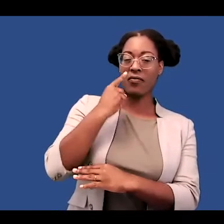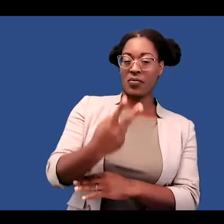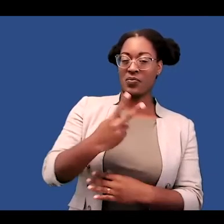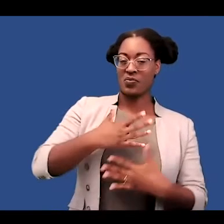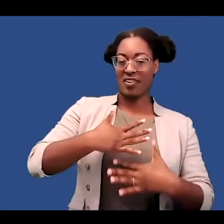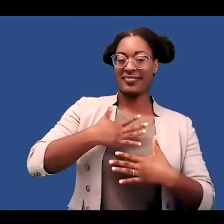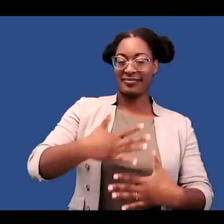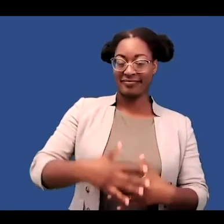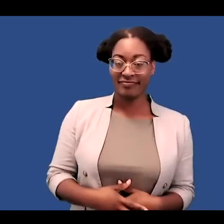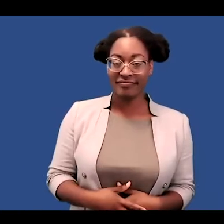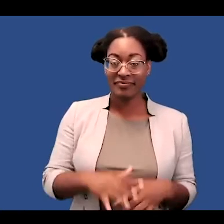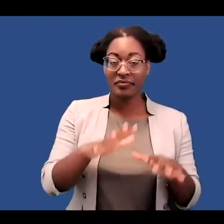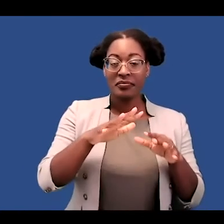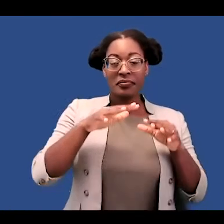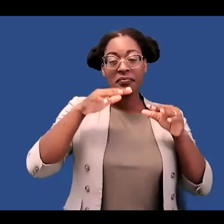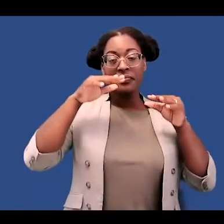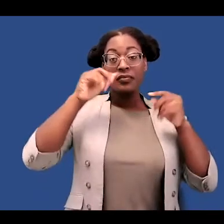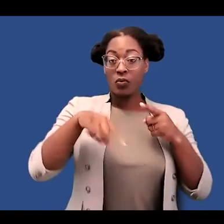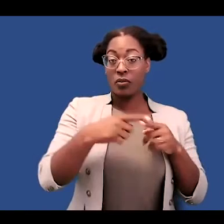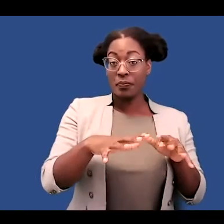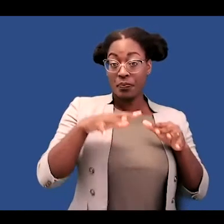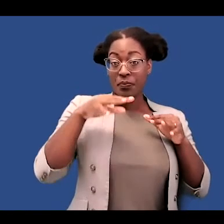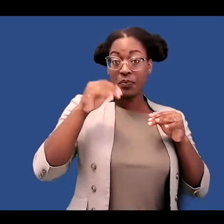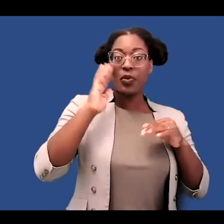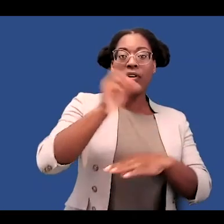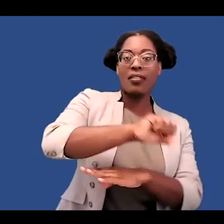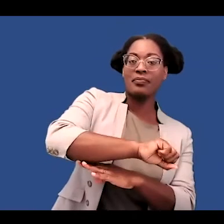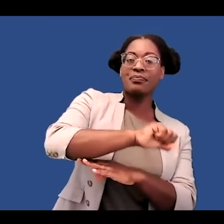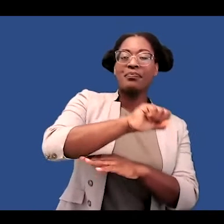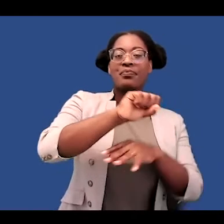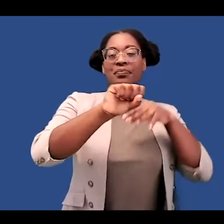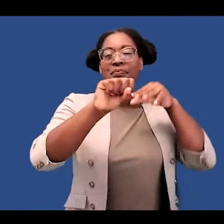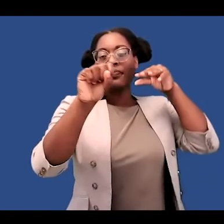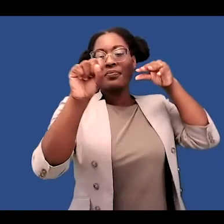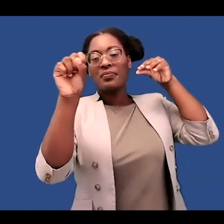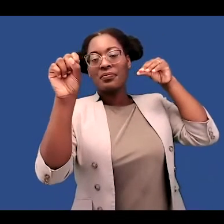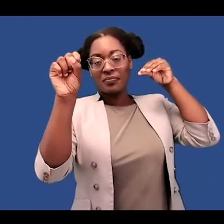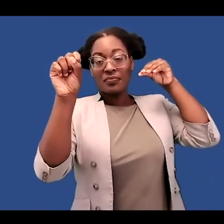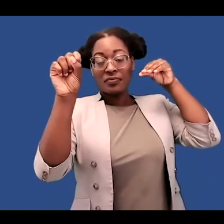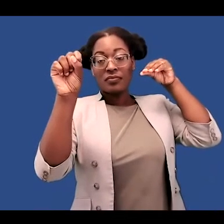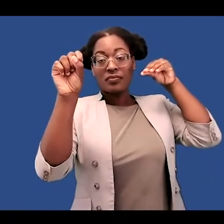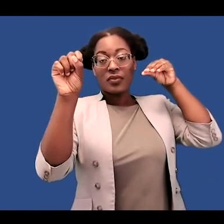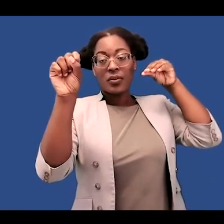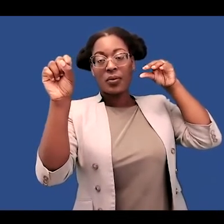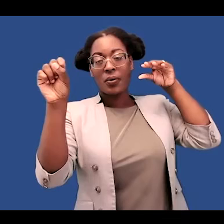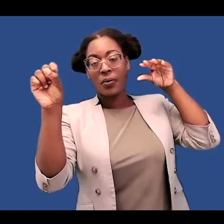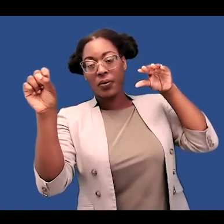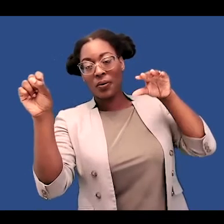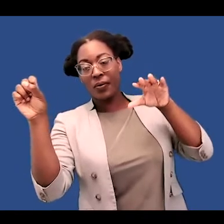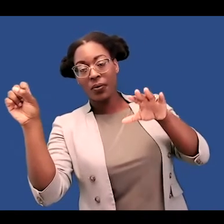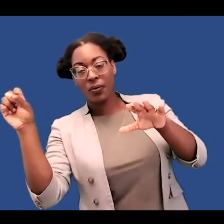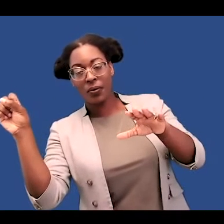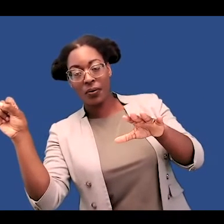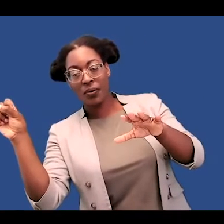2 breaths. Inhaling, bringing your hands back all the way to the top. And on your next exhale is